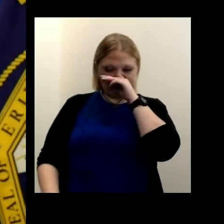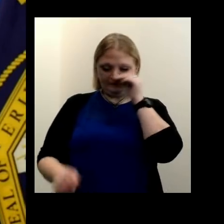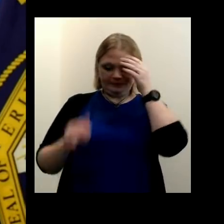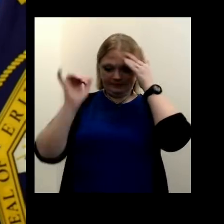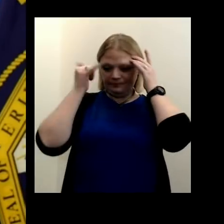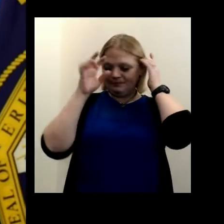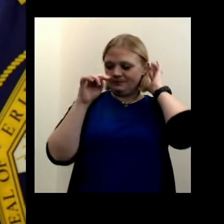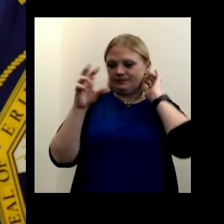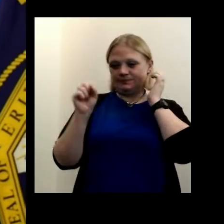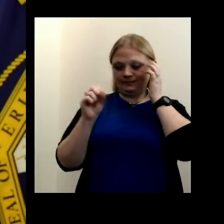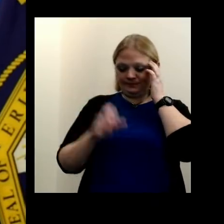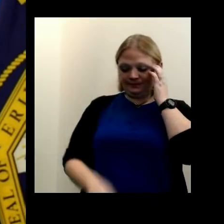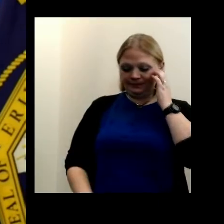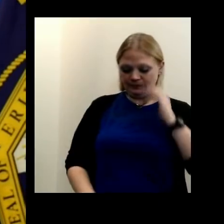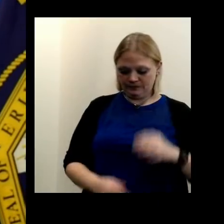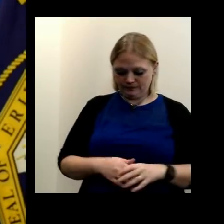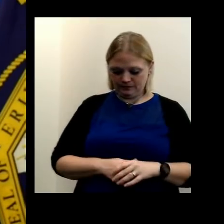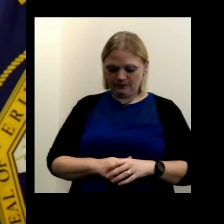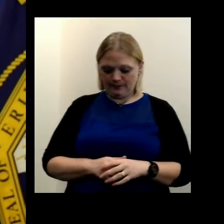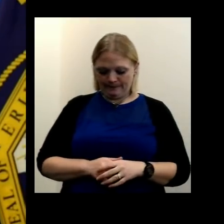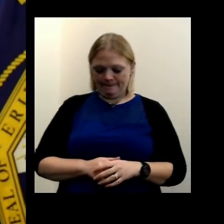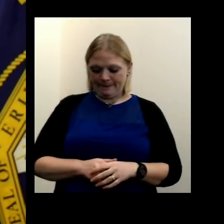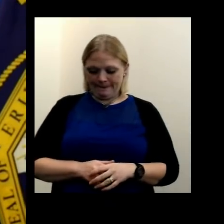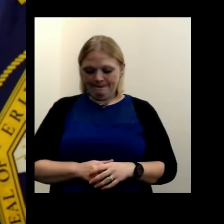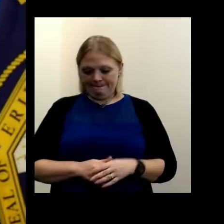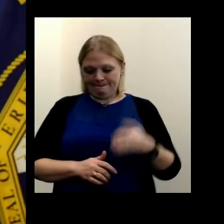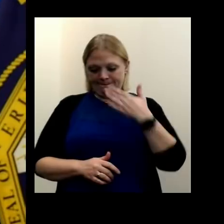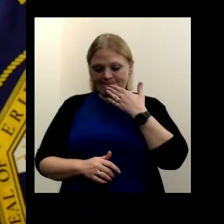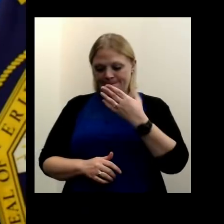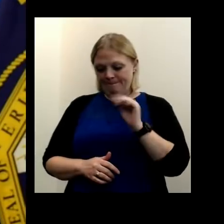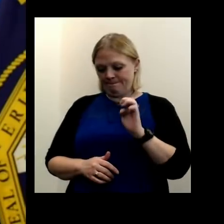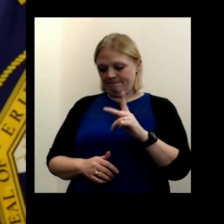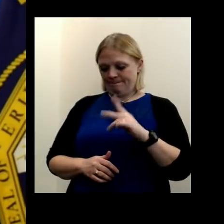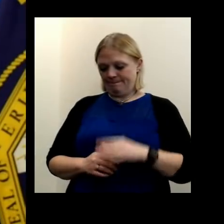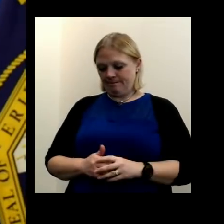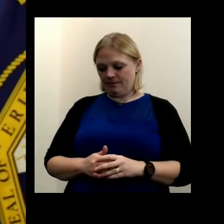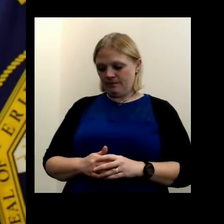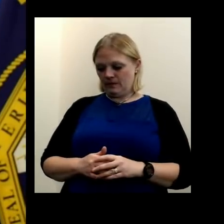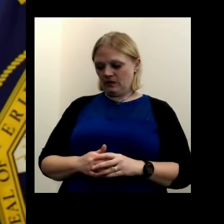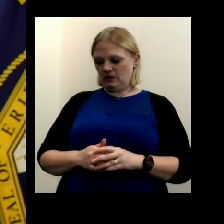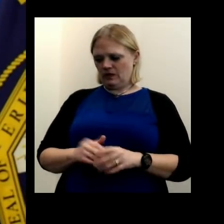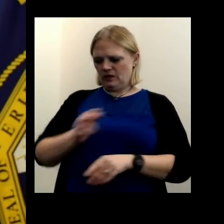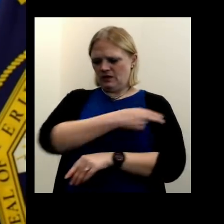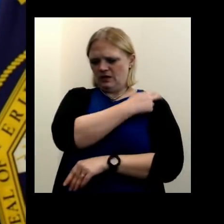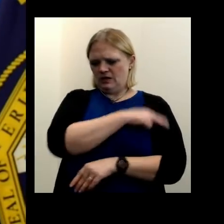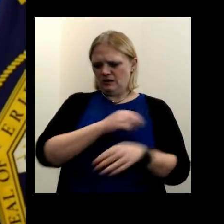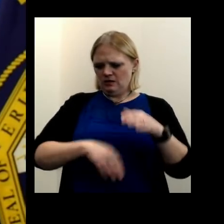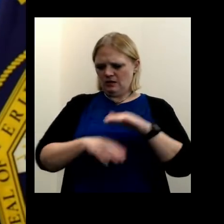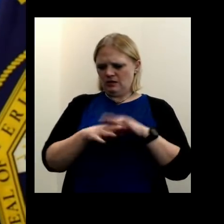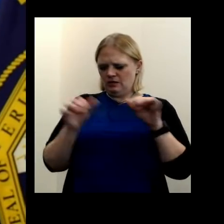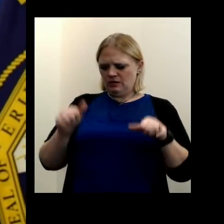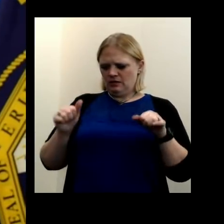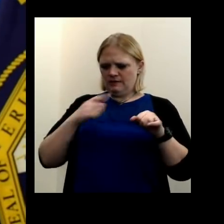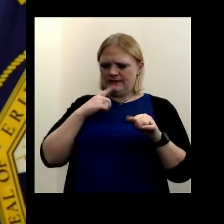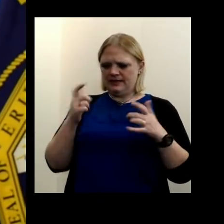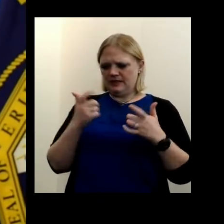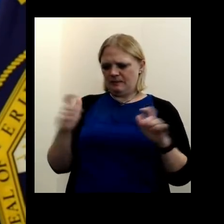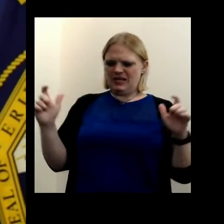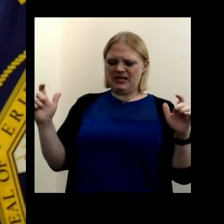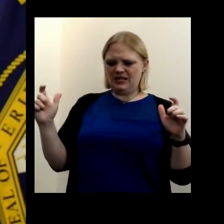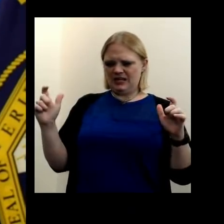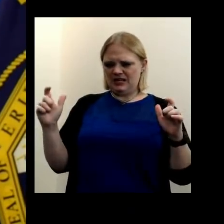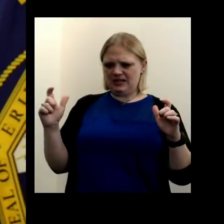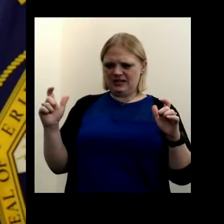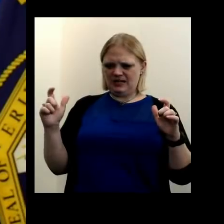Buffalo News. Yes, thanks, Mark. Hospitalization capacity is obviously a